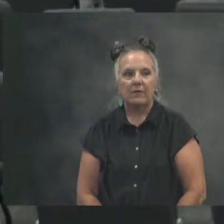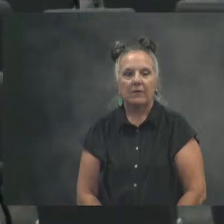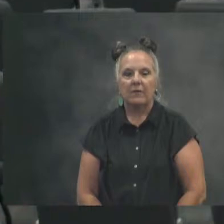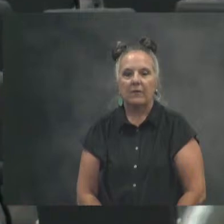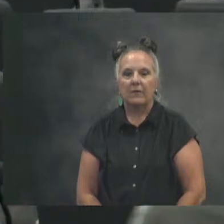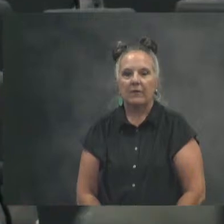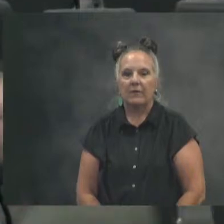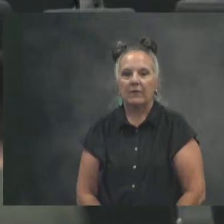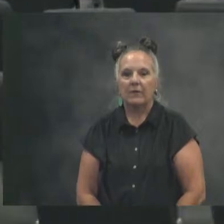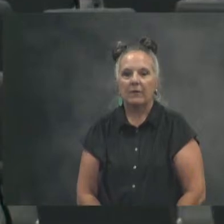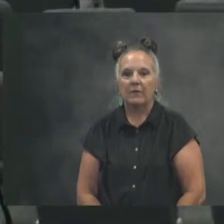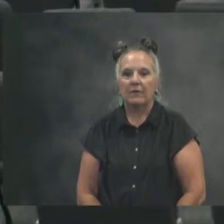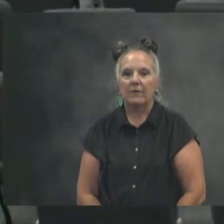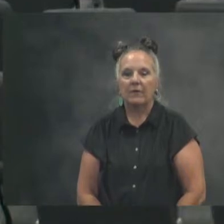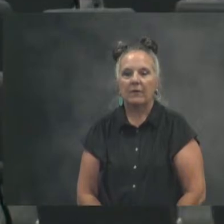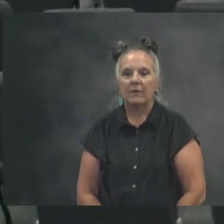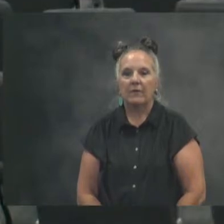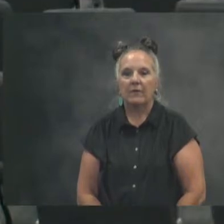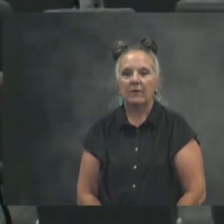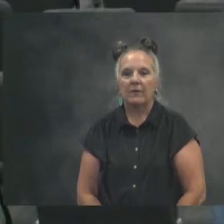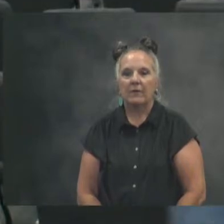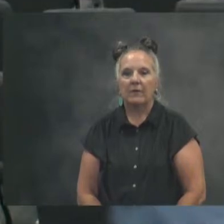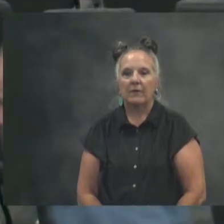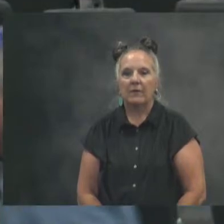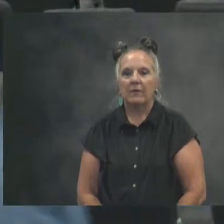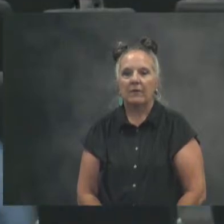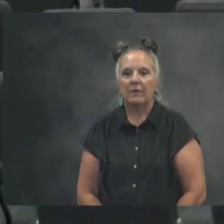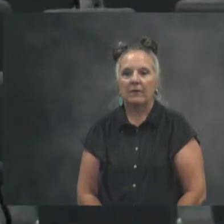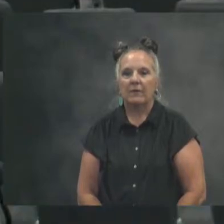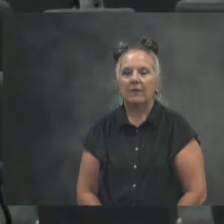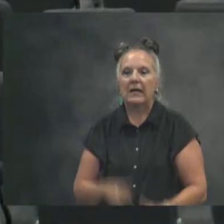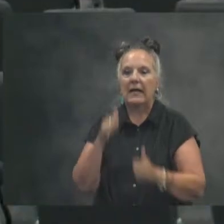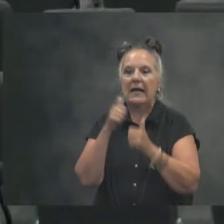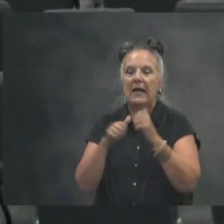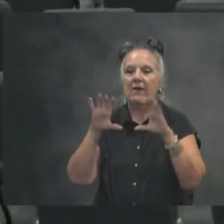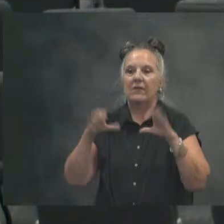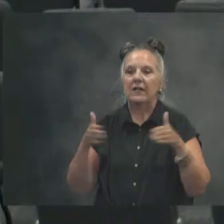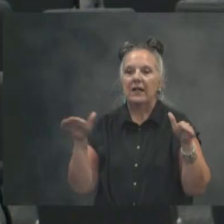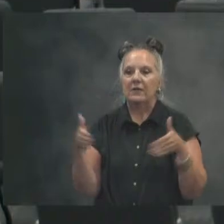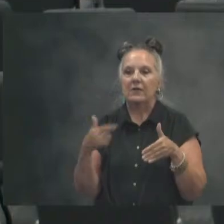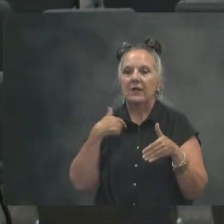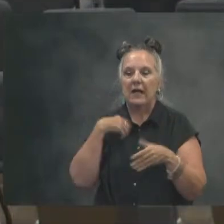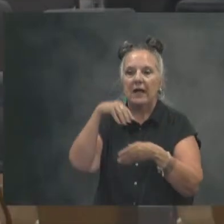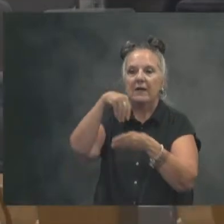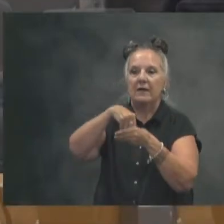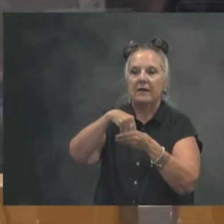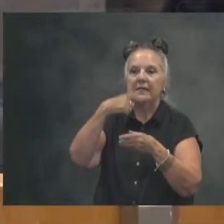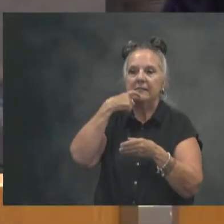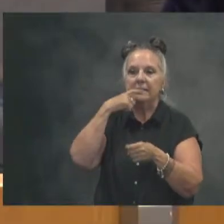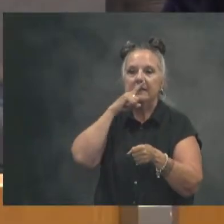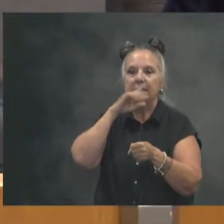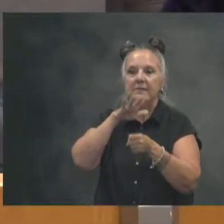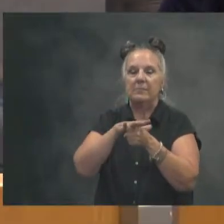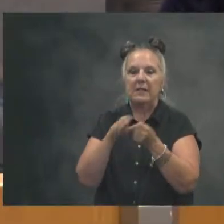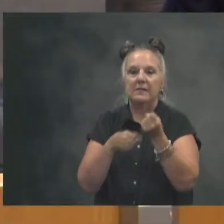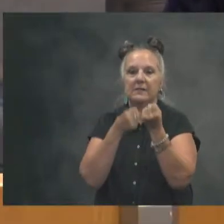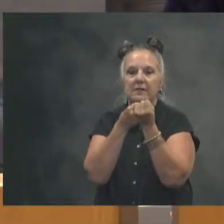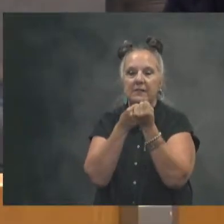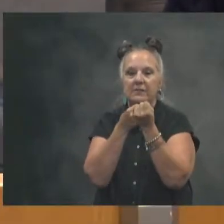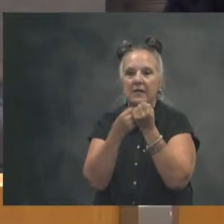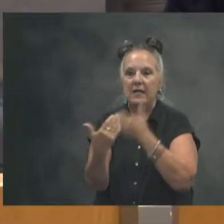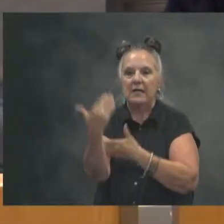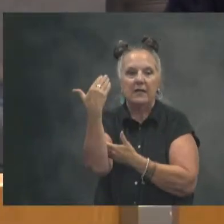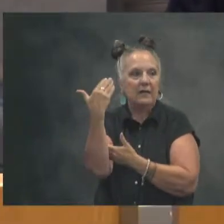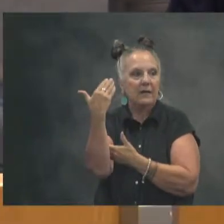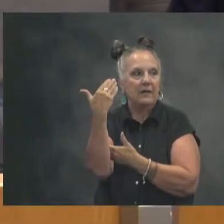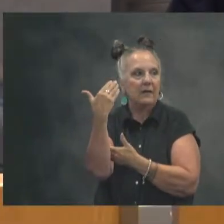fairly positive that we do. We always say it. Every classroom I've ever been in, we say the Pledge of Allegiance in the morning.